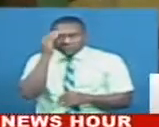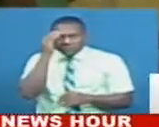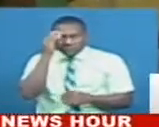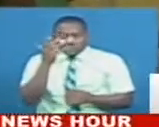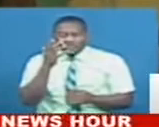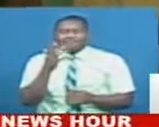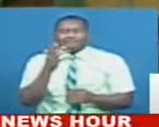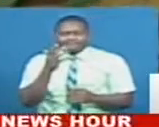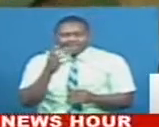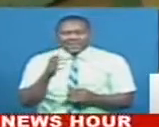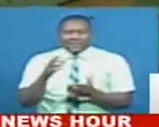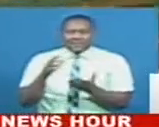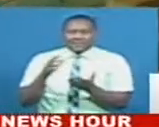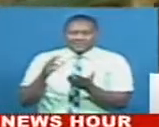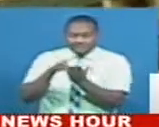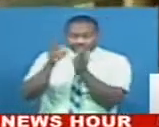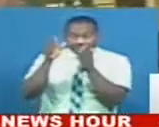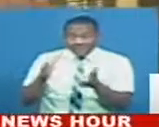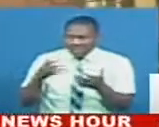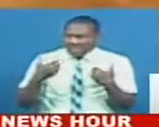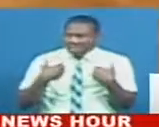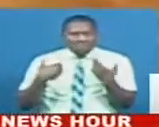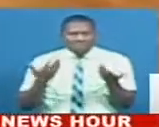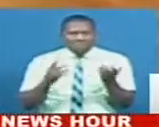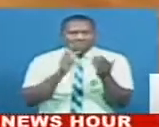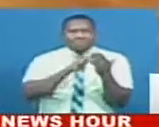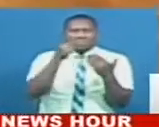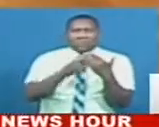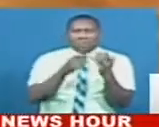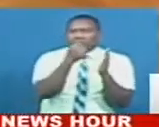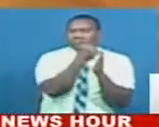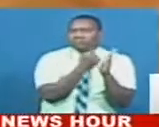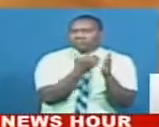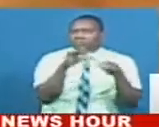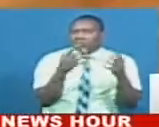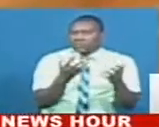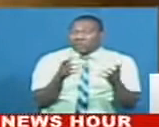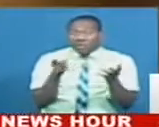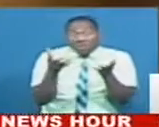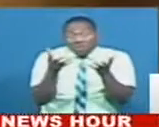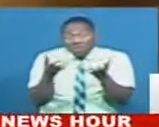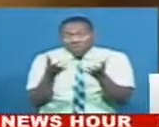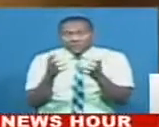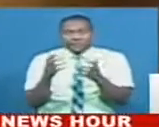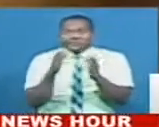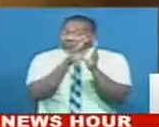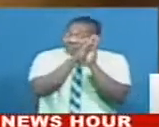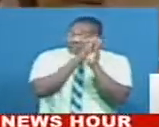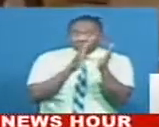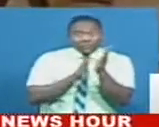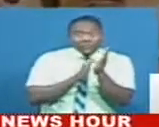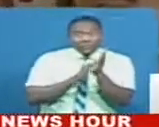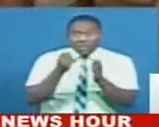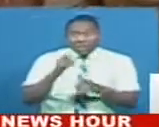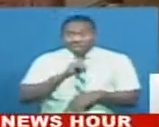Candidates are also allowed to select programs of their choice and decide if they want to be a day student or a boarder.